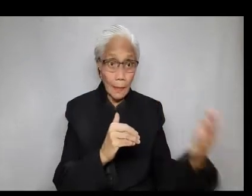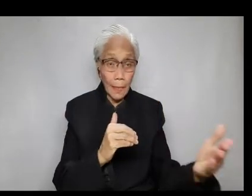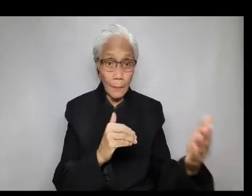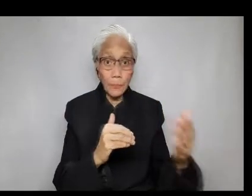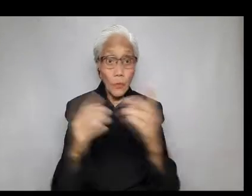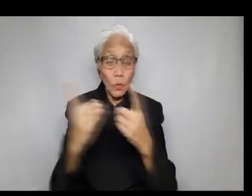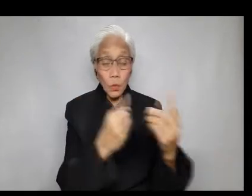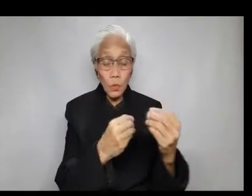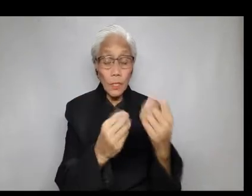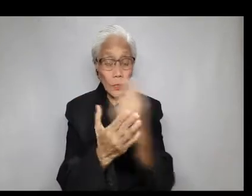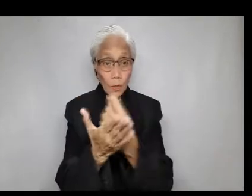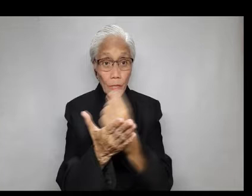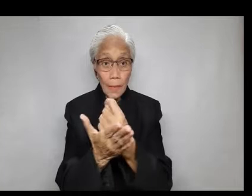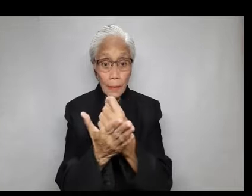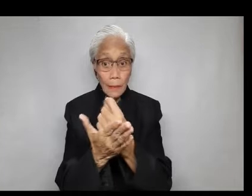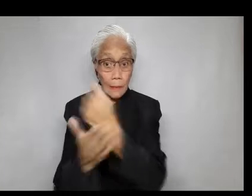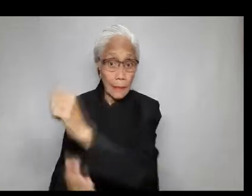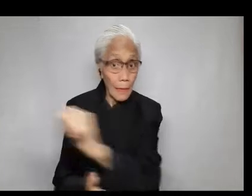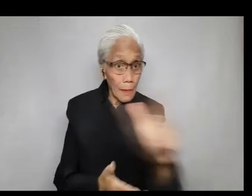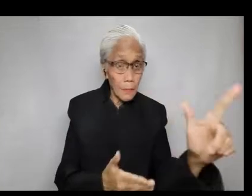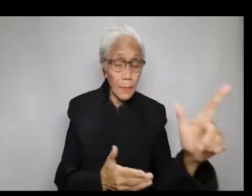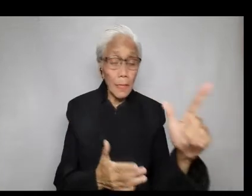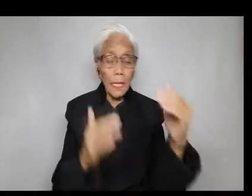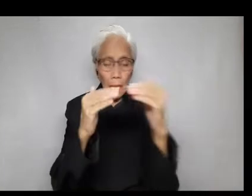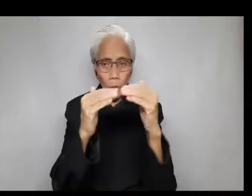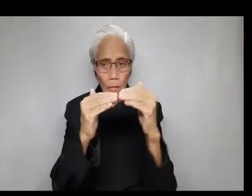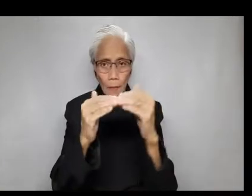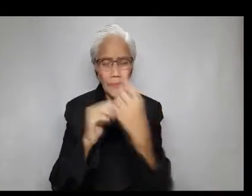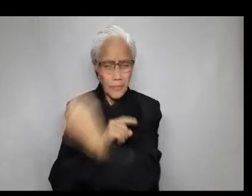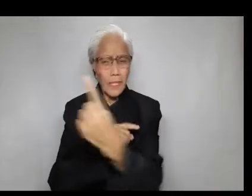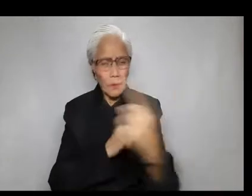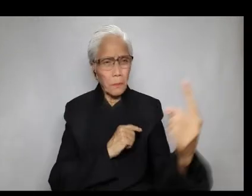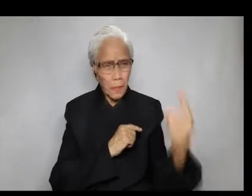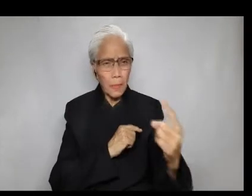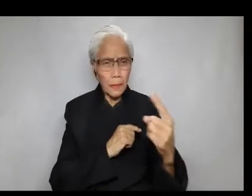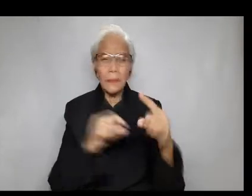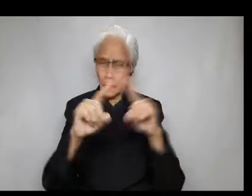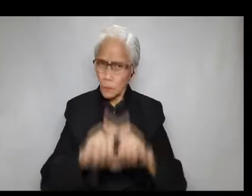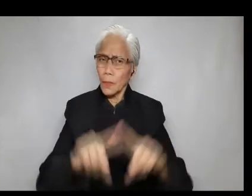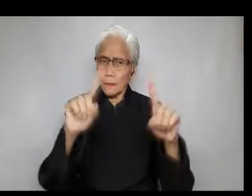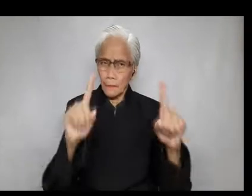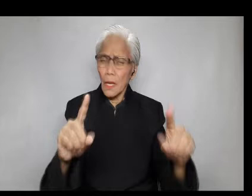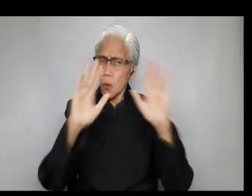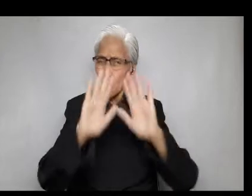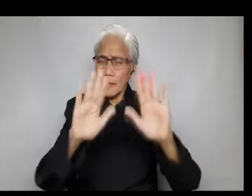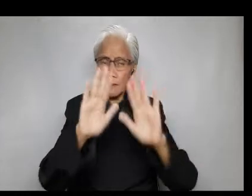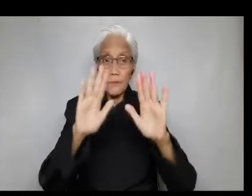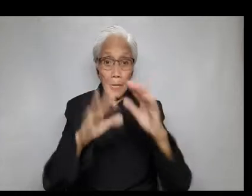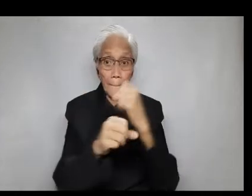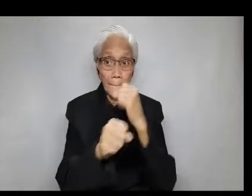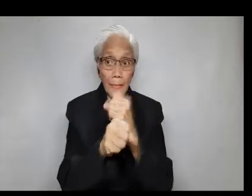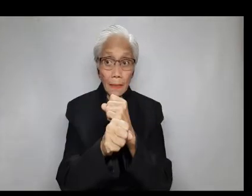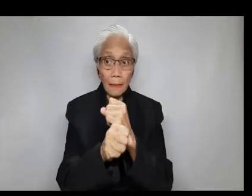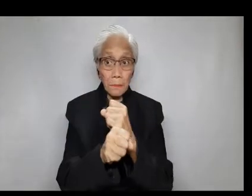do is to treat everybody equally. Each of us is uniquely and wonderfully